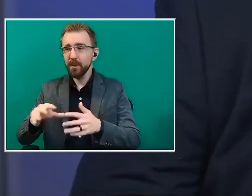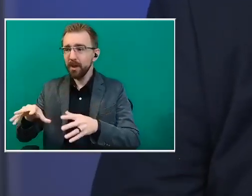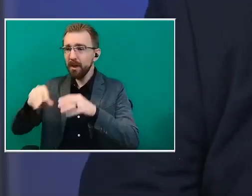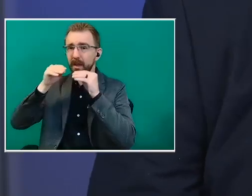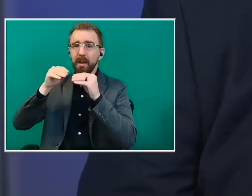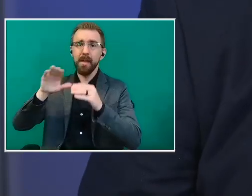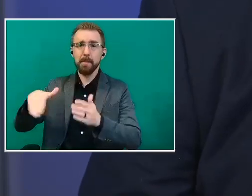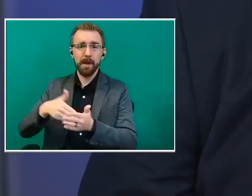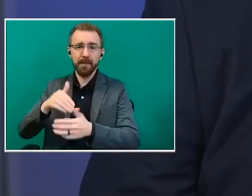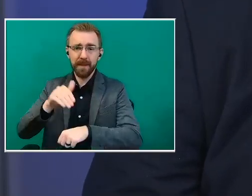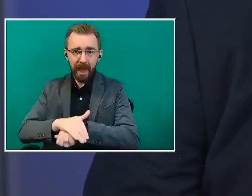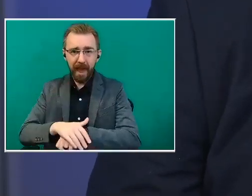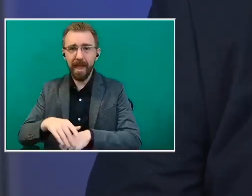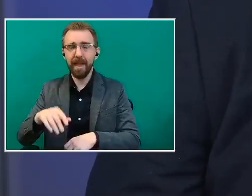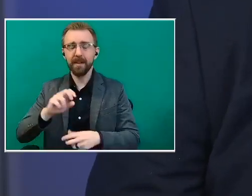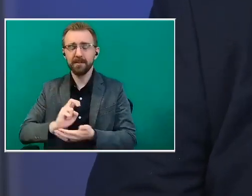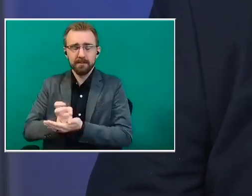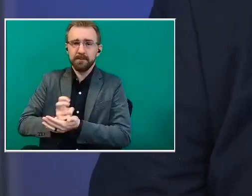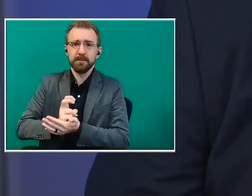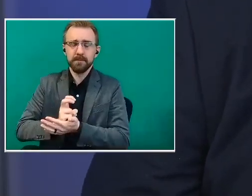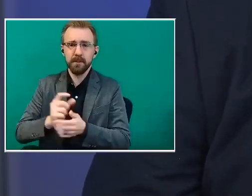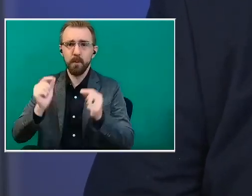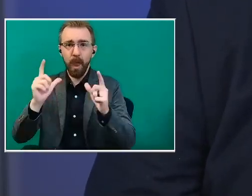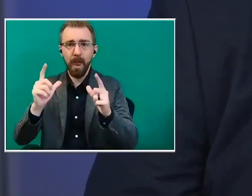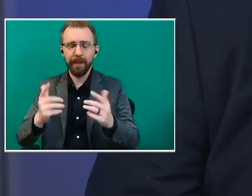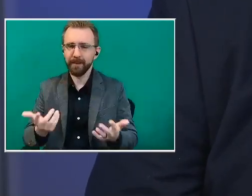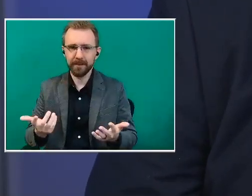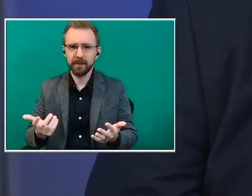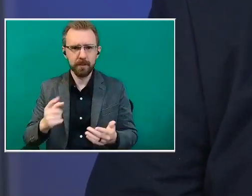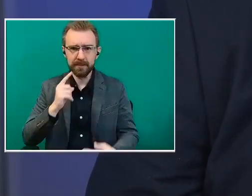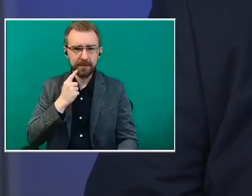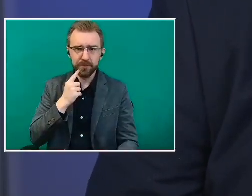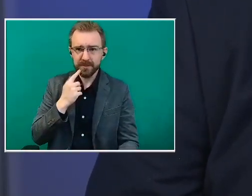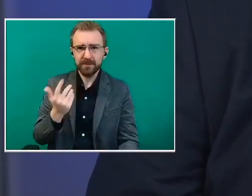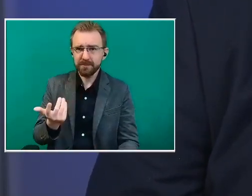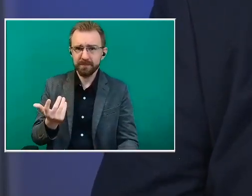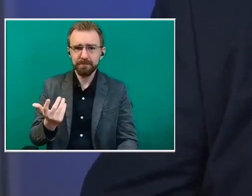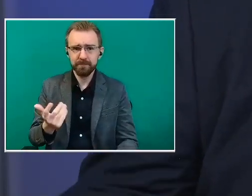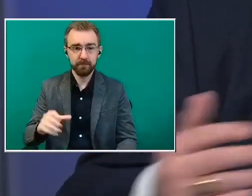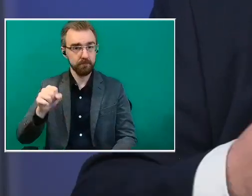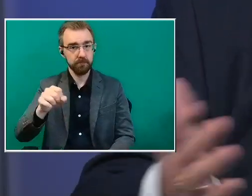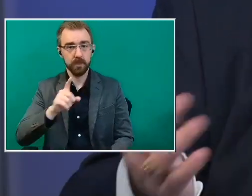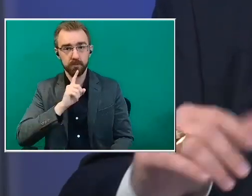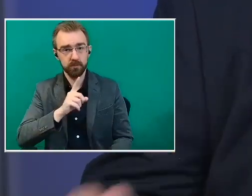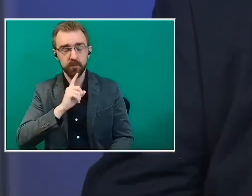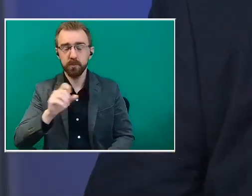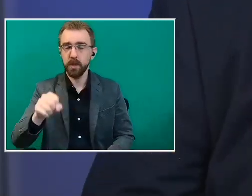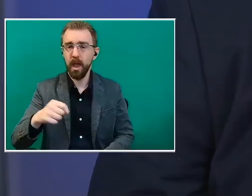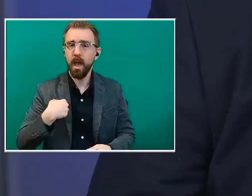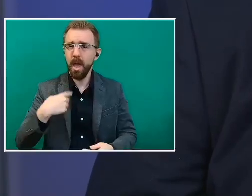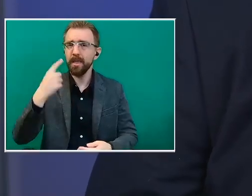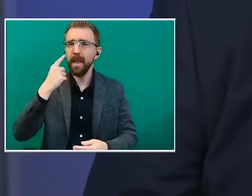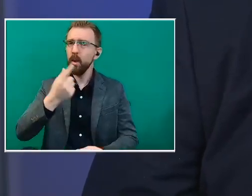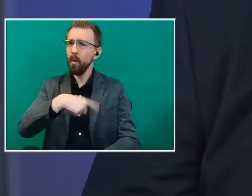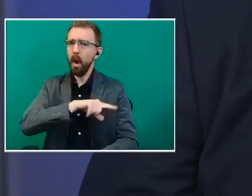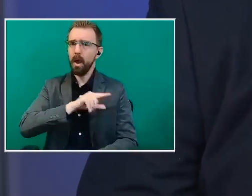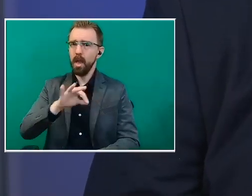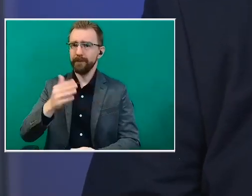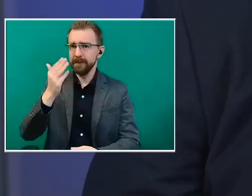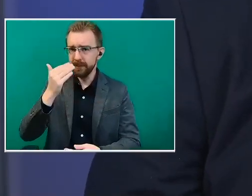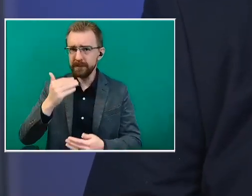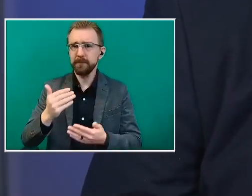jerking awake. That's, seriously, I mean, it's true. Yeah, I think quality of sleep-wise, it's much